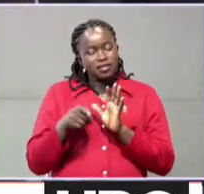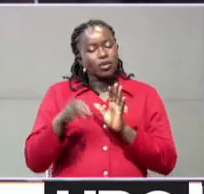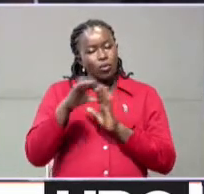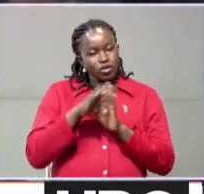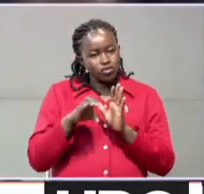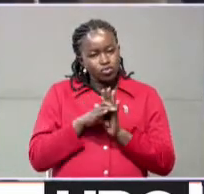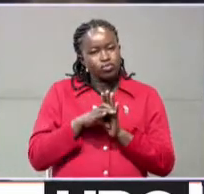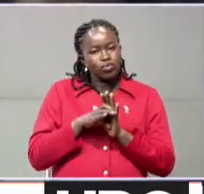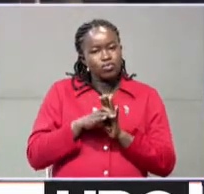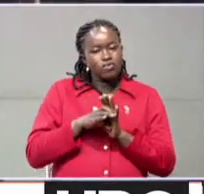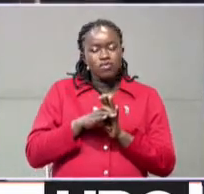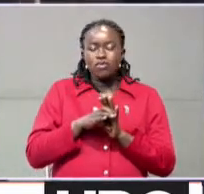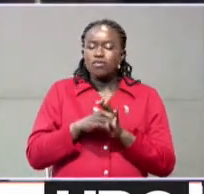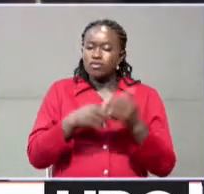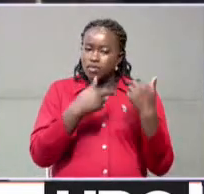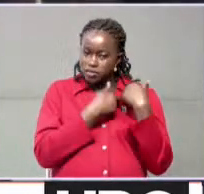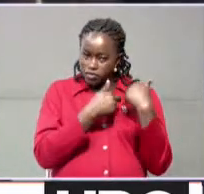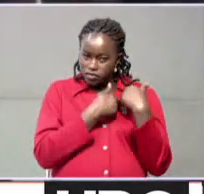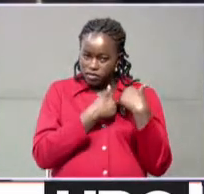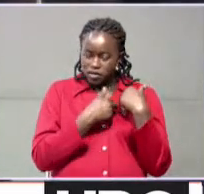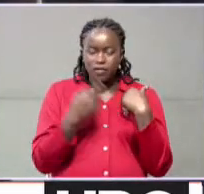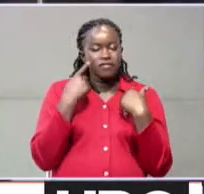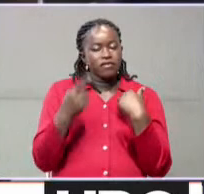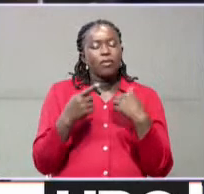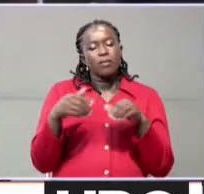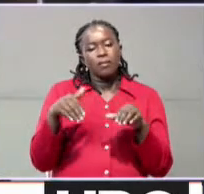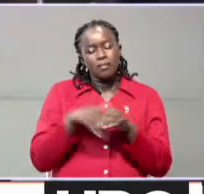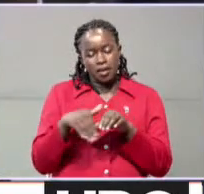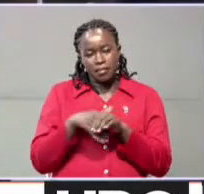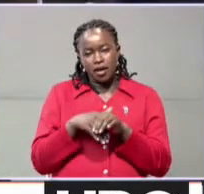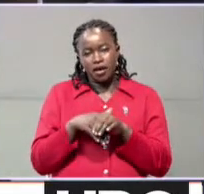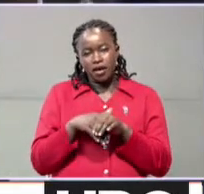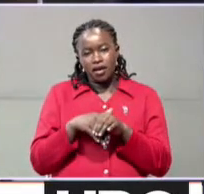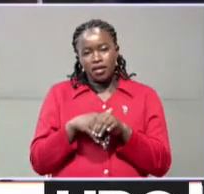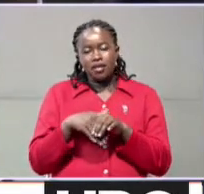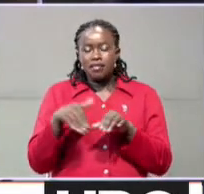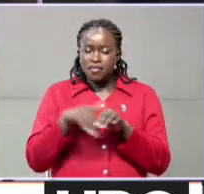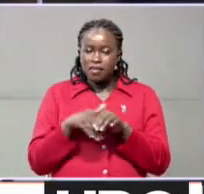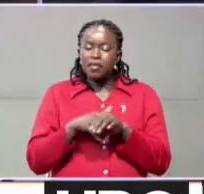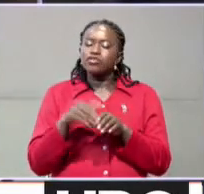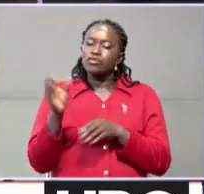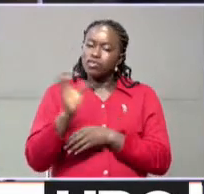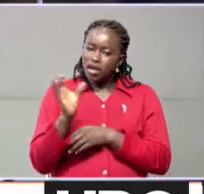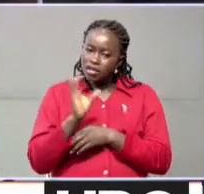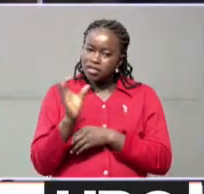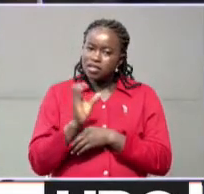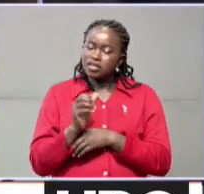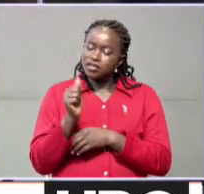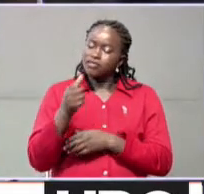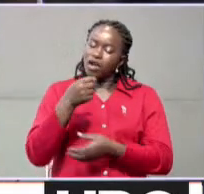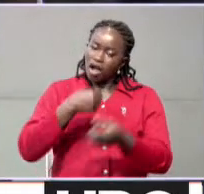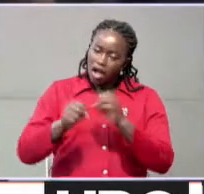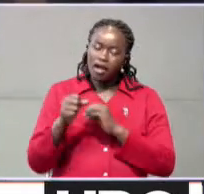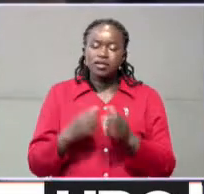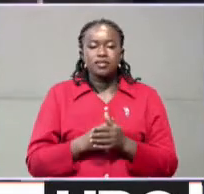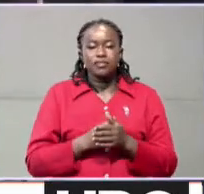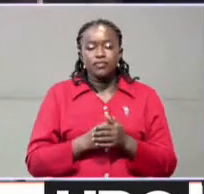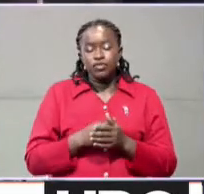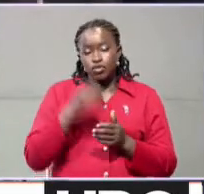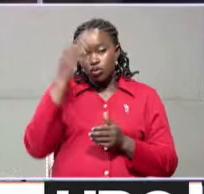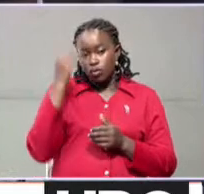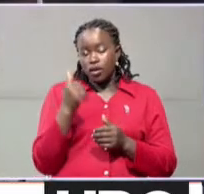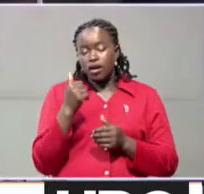mandate for the members of uh cabinet to act because the